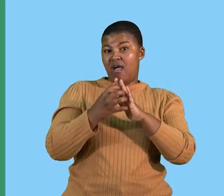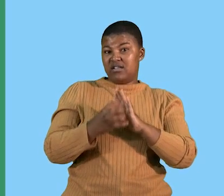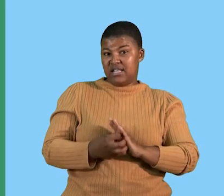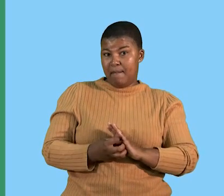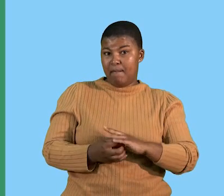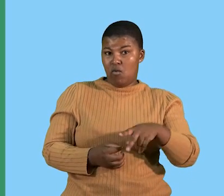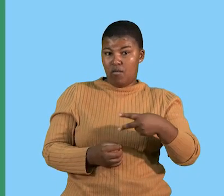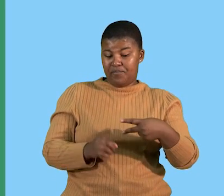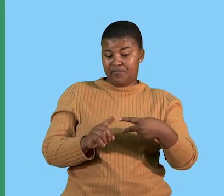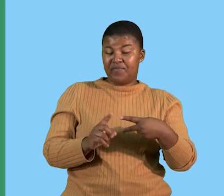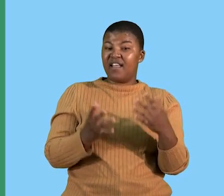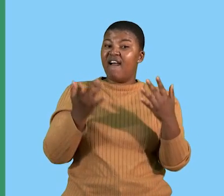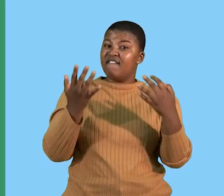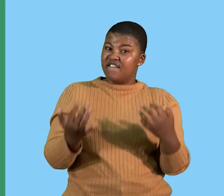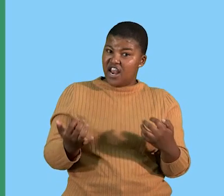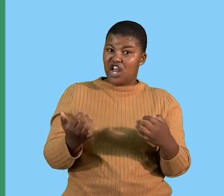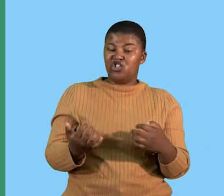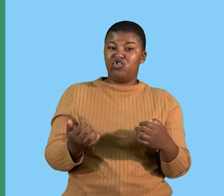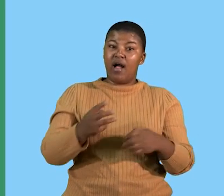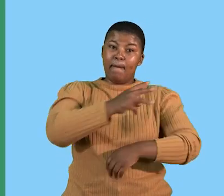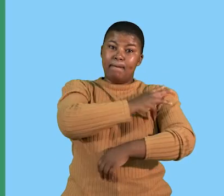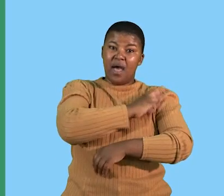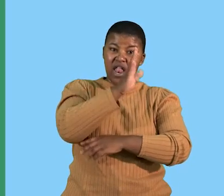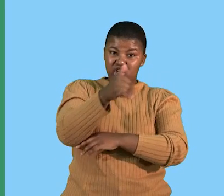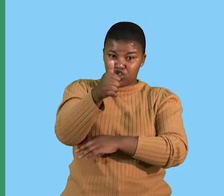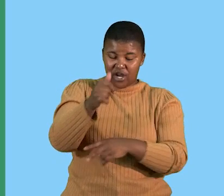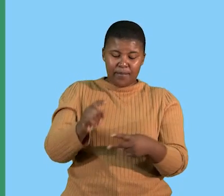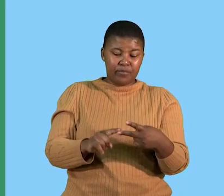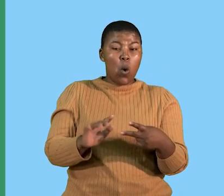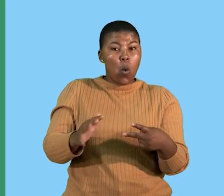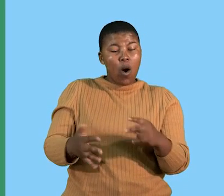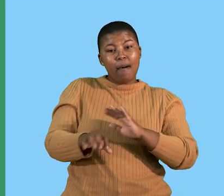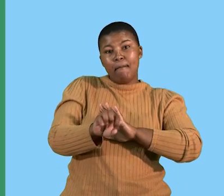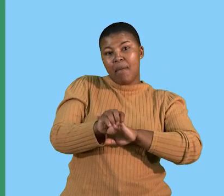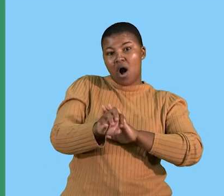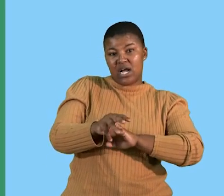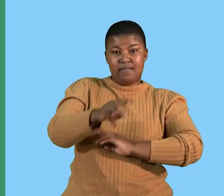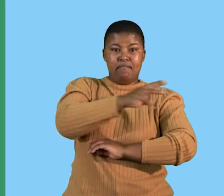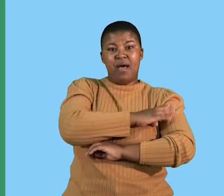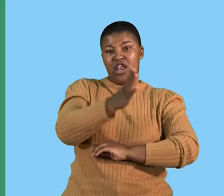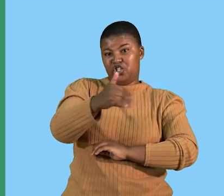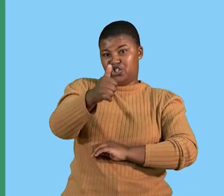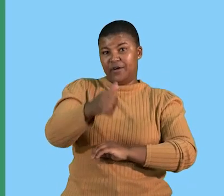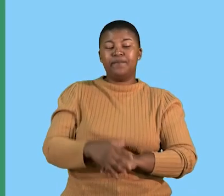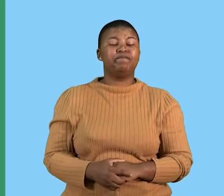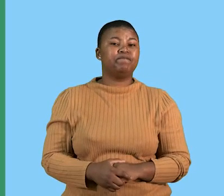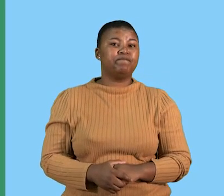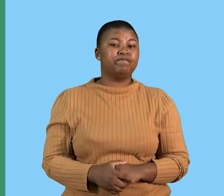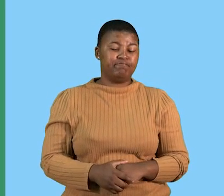the financial manager or the marketing manager in a business. Our last level